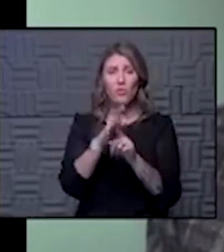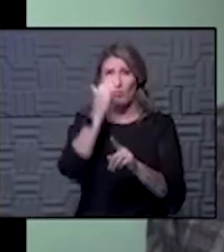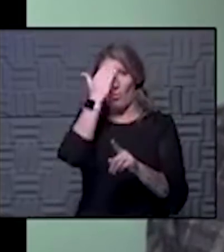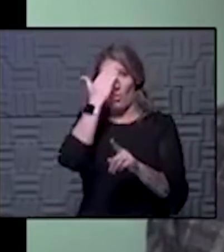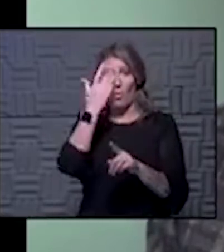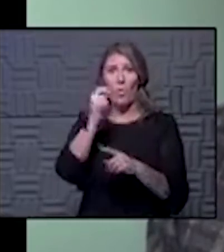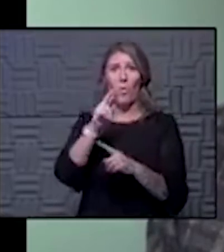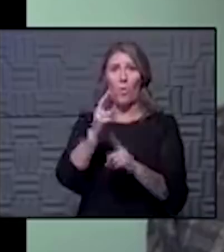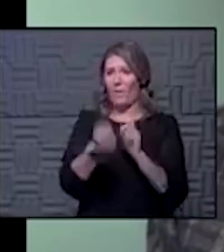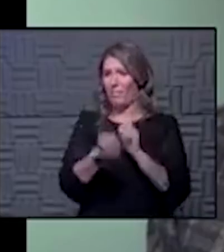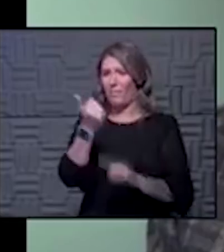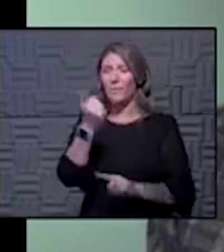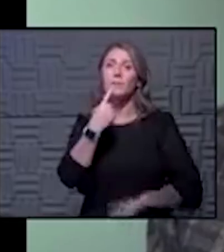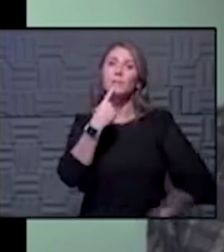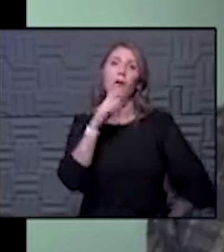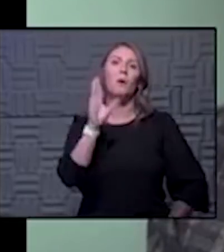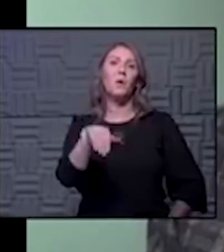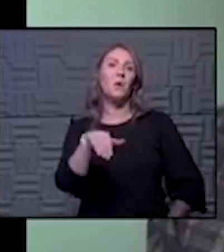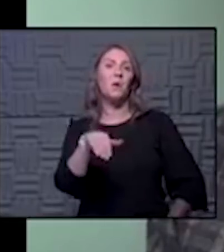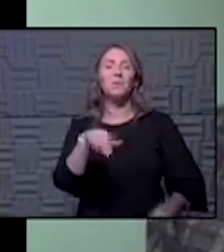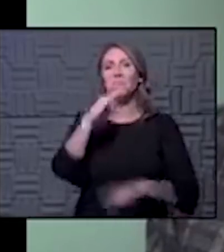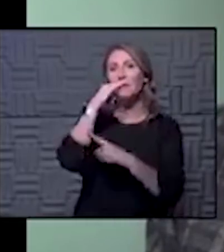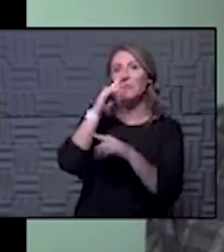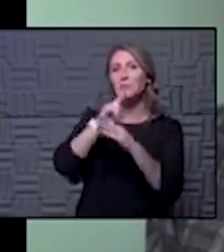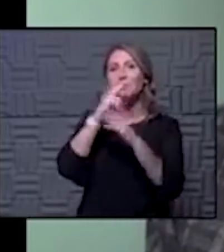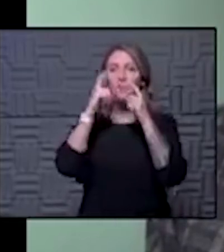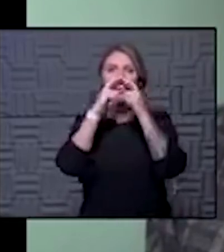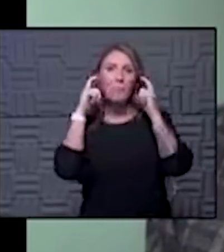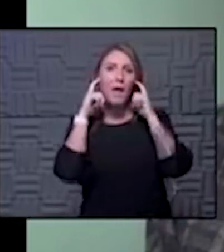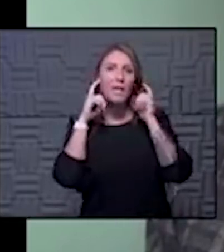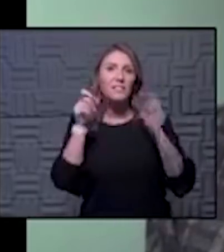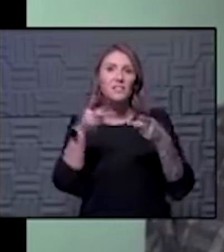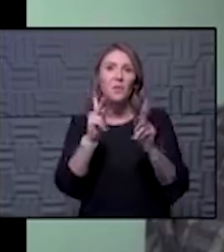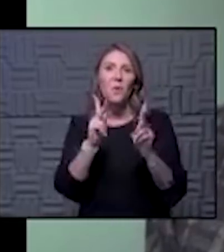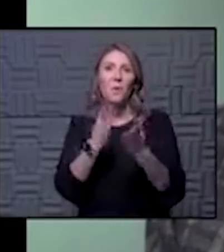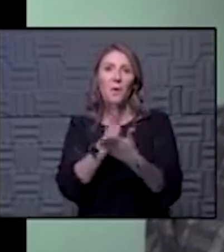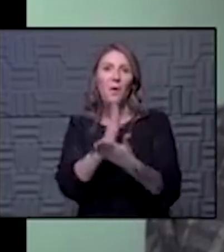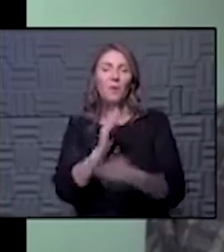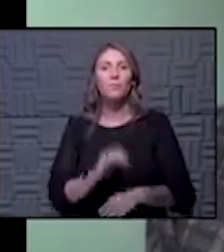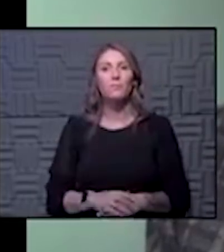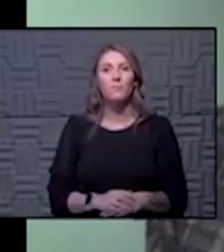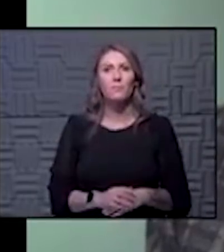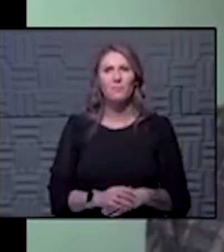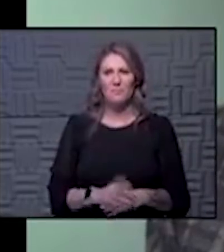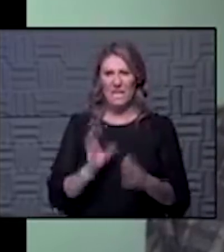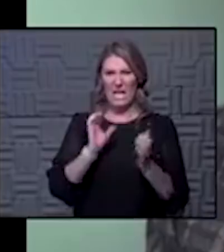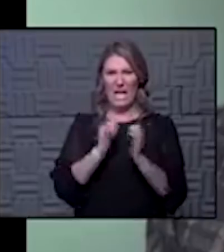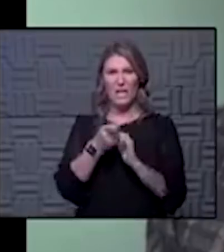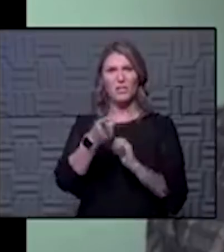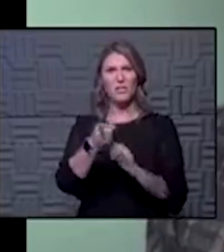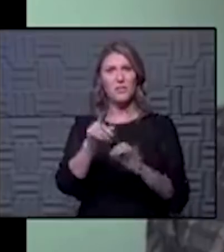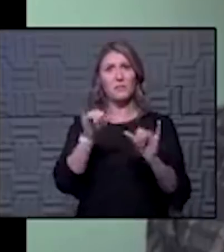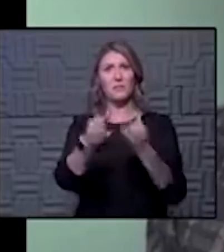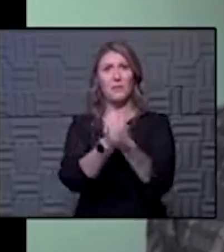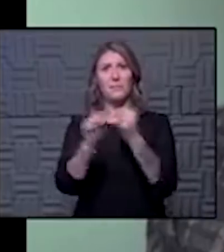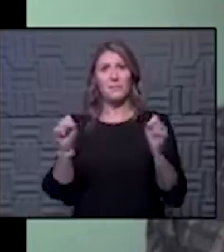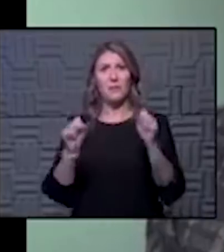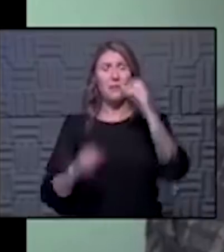are eliminating it, saying that kids are wearing masks, so it's okay. And she wants to know, how does she stay safe?